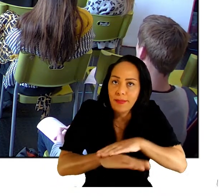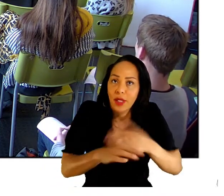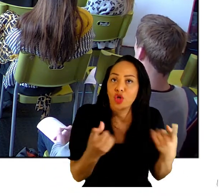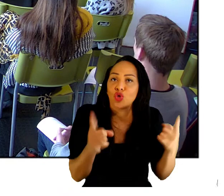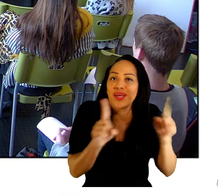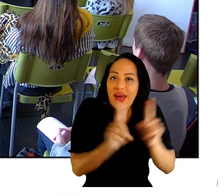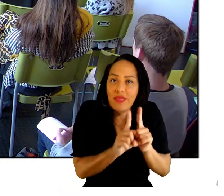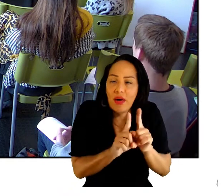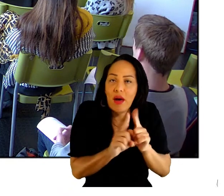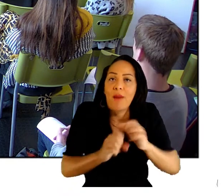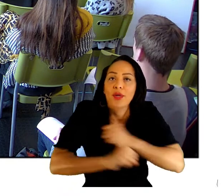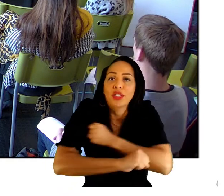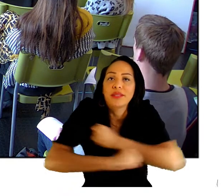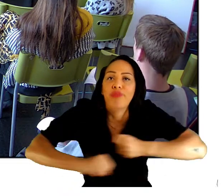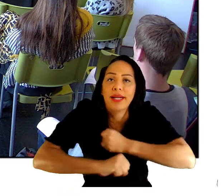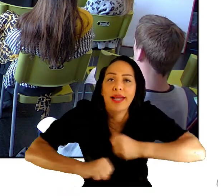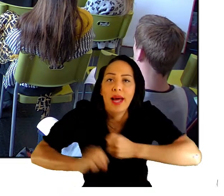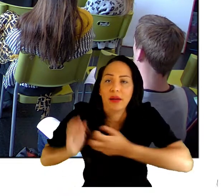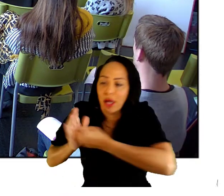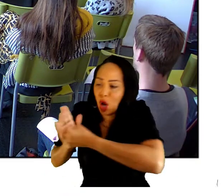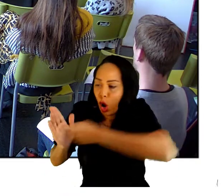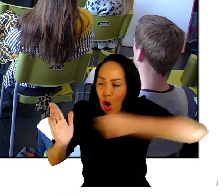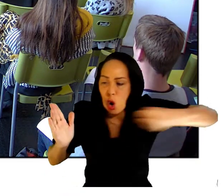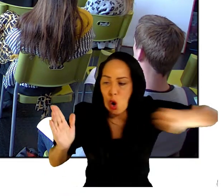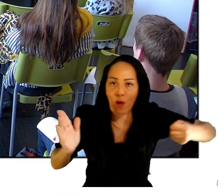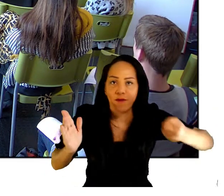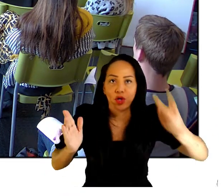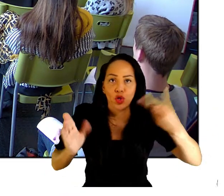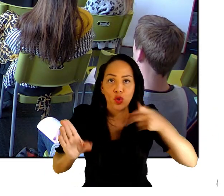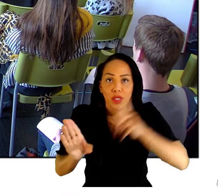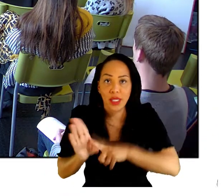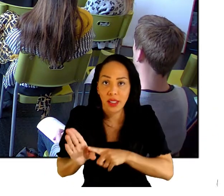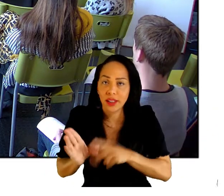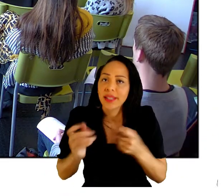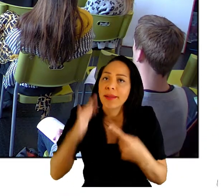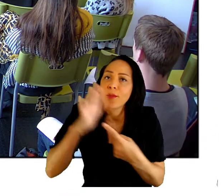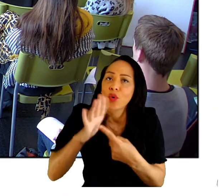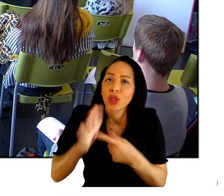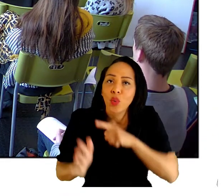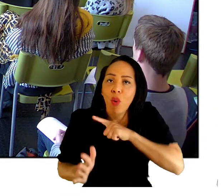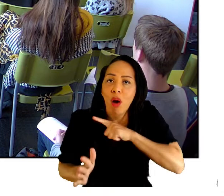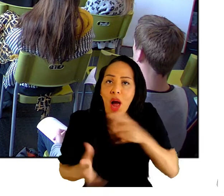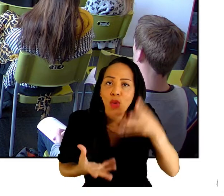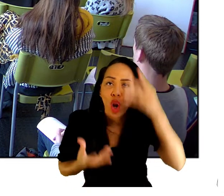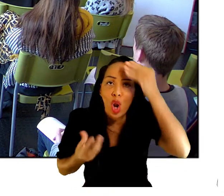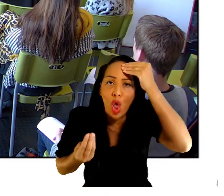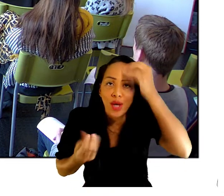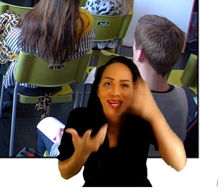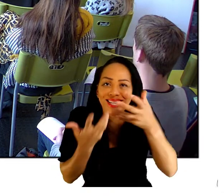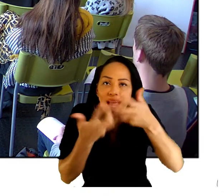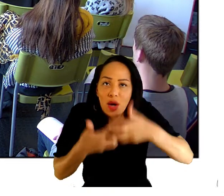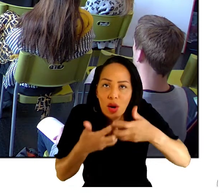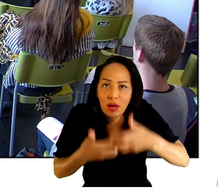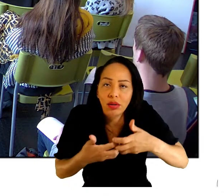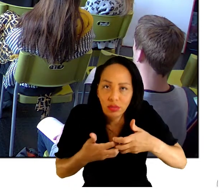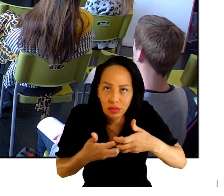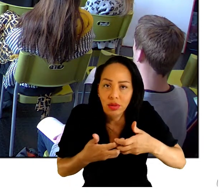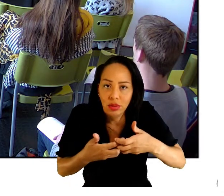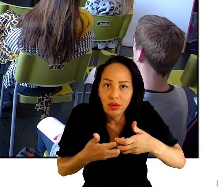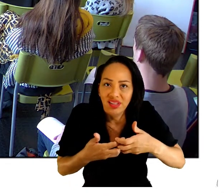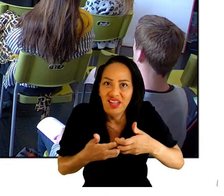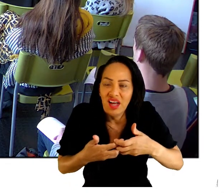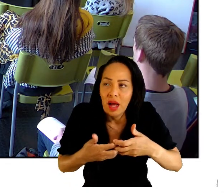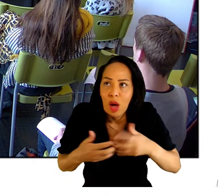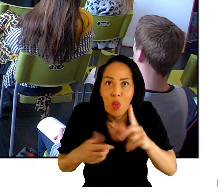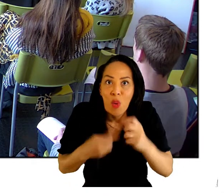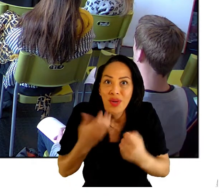really important because at the time I was learning the technology, and often we found that Natalie would be sitting around doing nothing while I was trying to figure out how